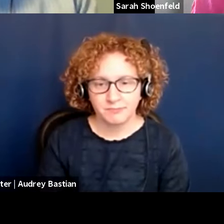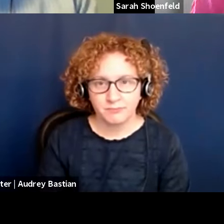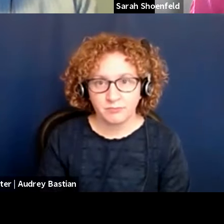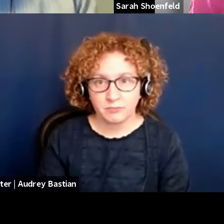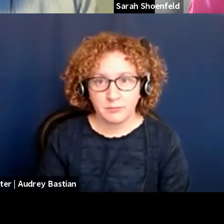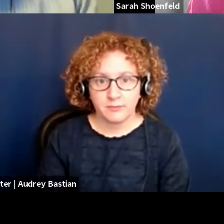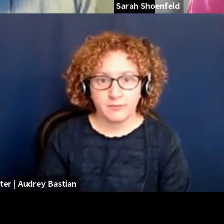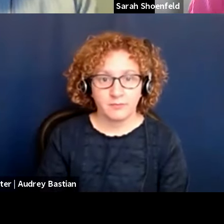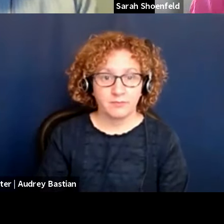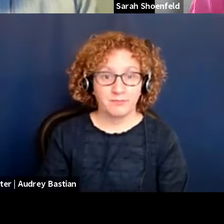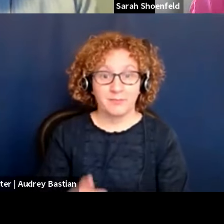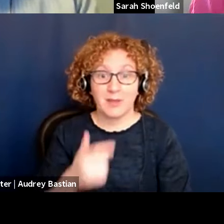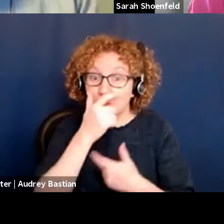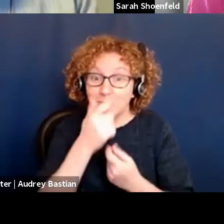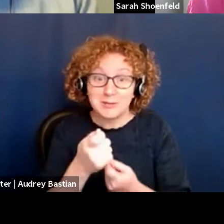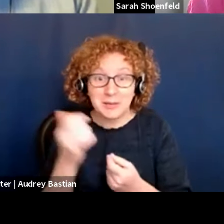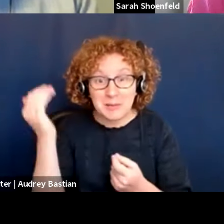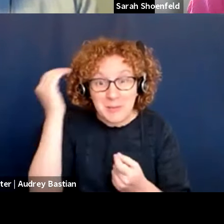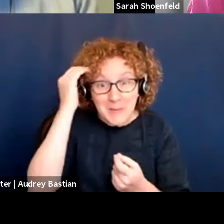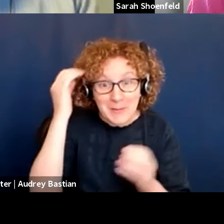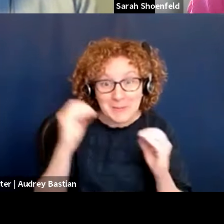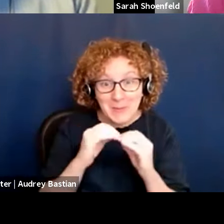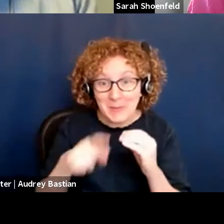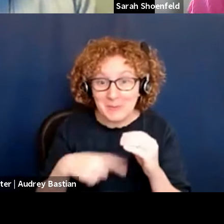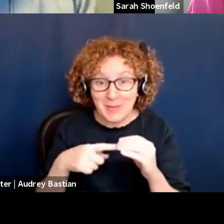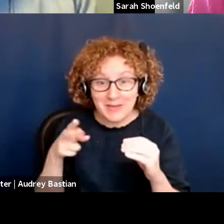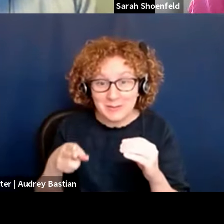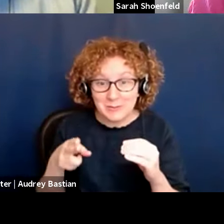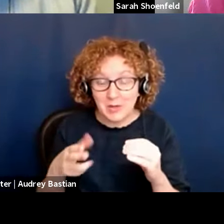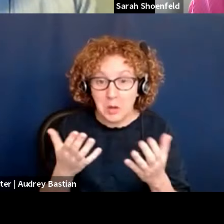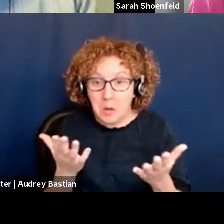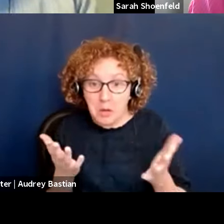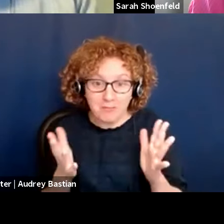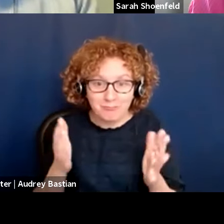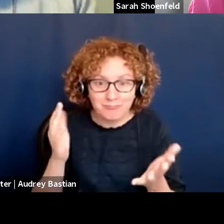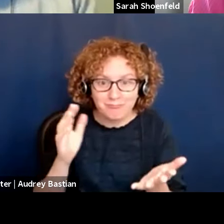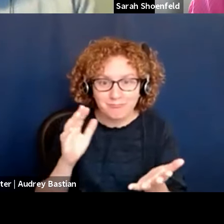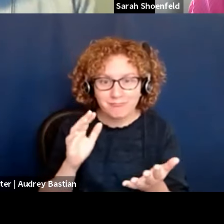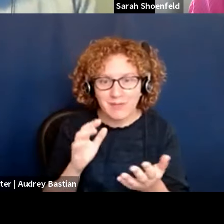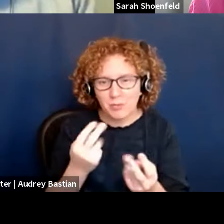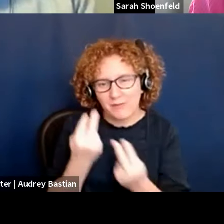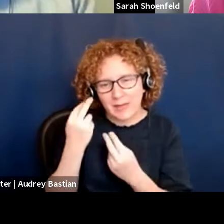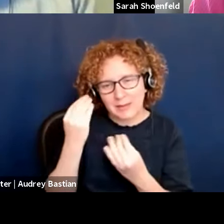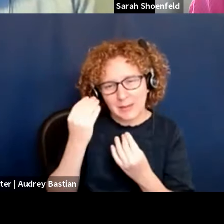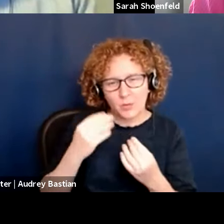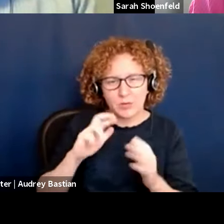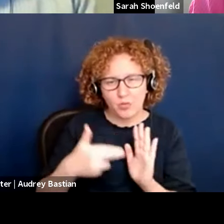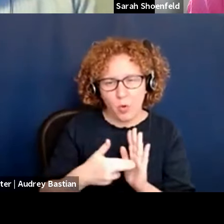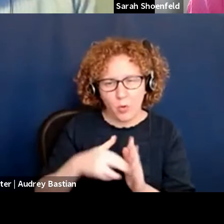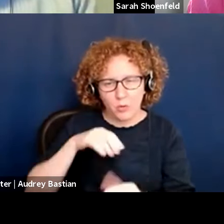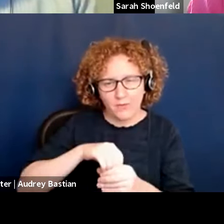they were interested in knowing more about that history themselves and sort of, and reflecting on it and what their role might have been in it.